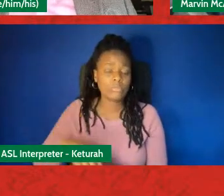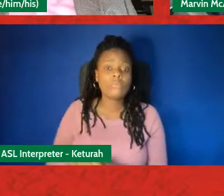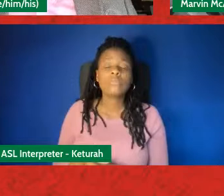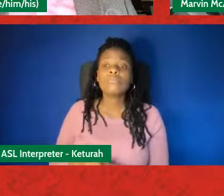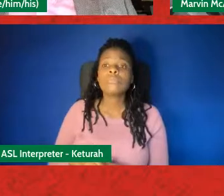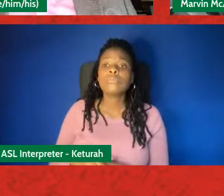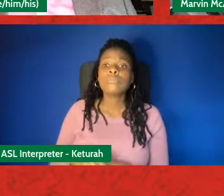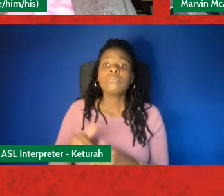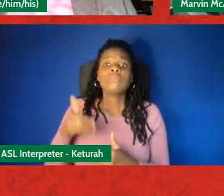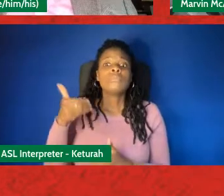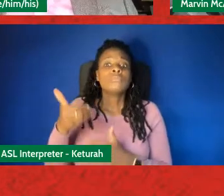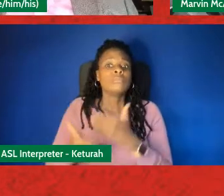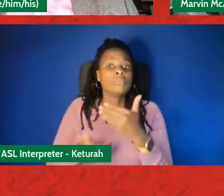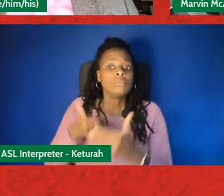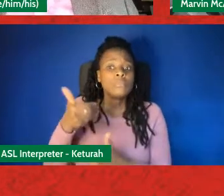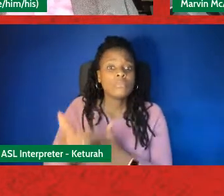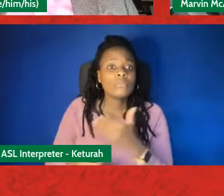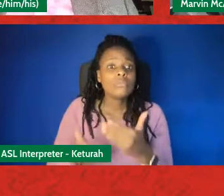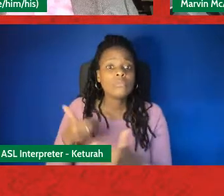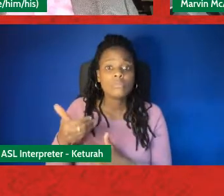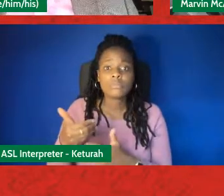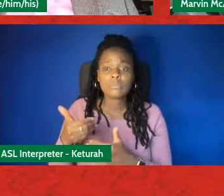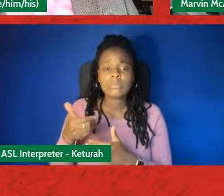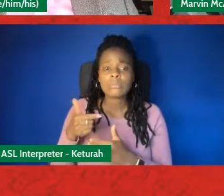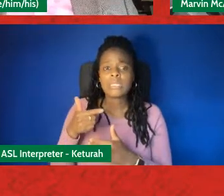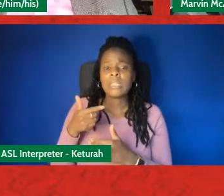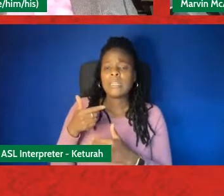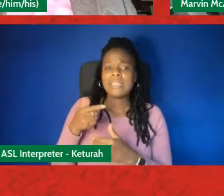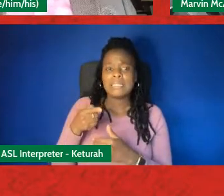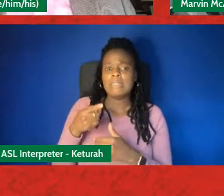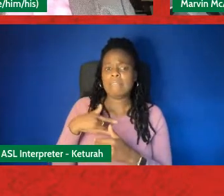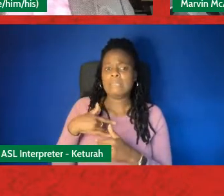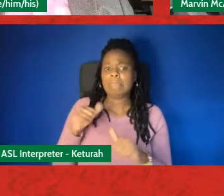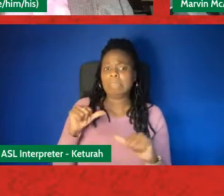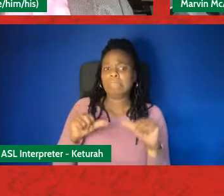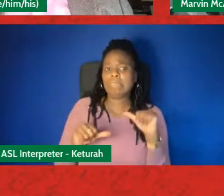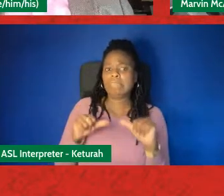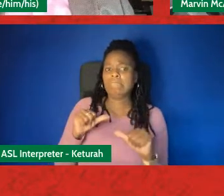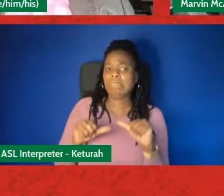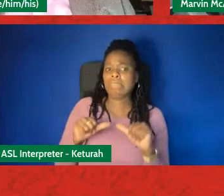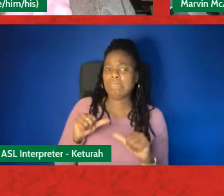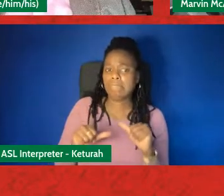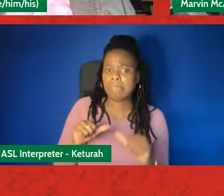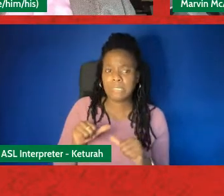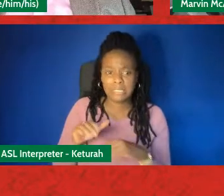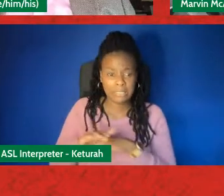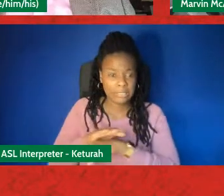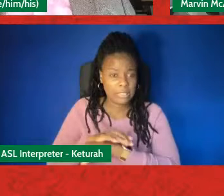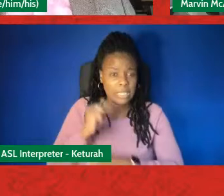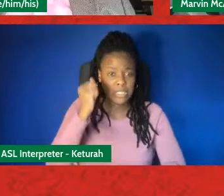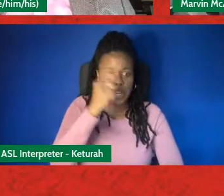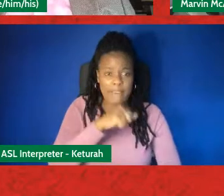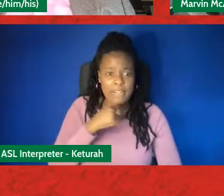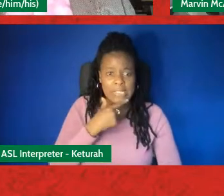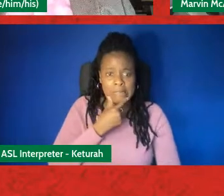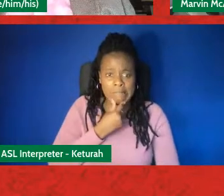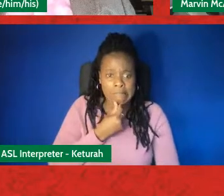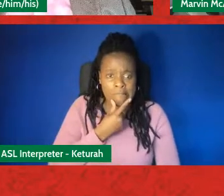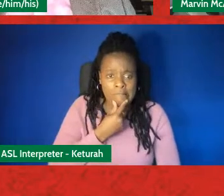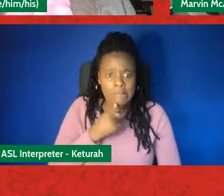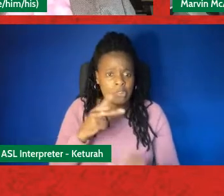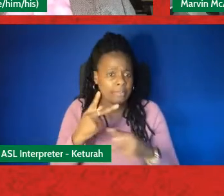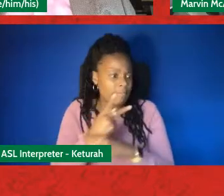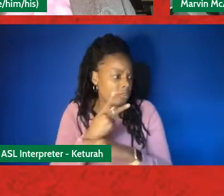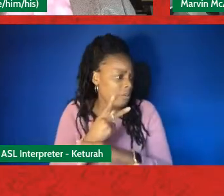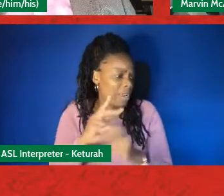okay, he has to take on, and he was reticent at first, he has to take on these stage Africans. And so he's trying to figure out, how do